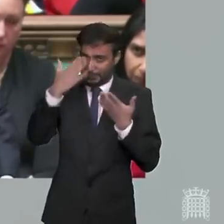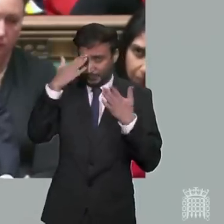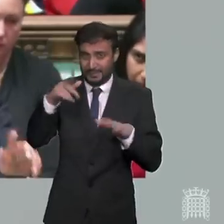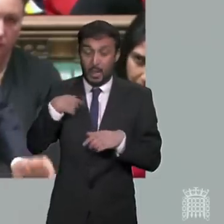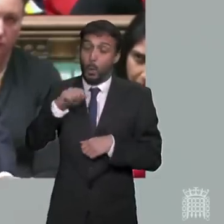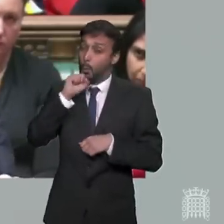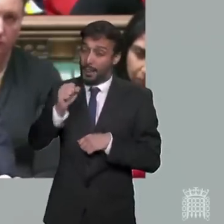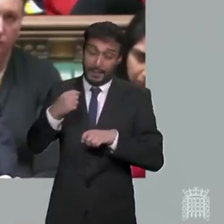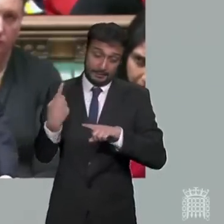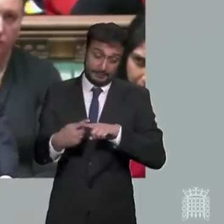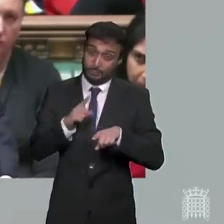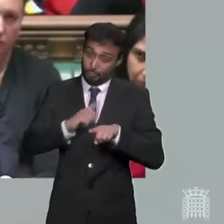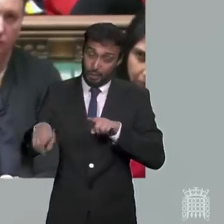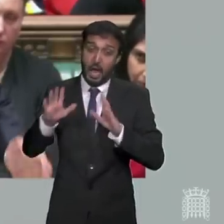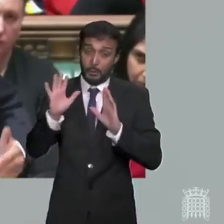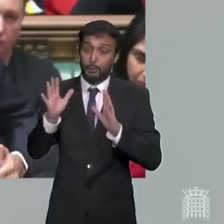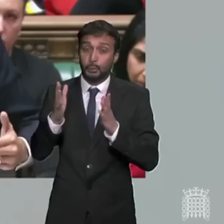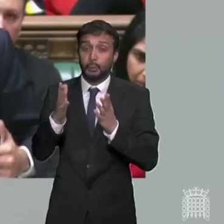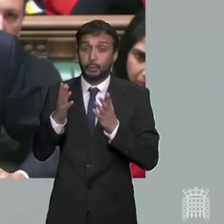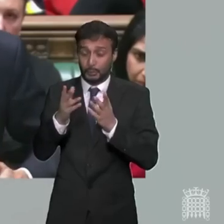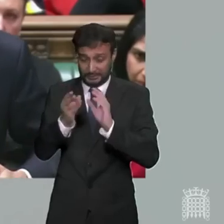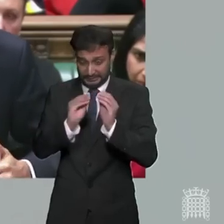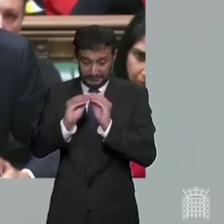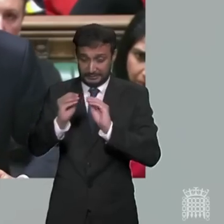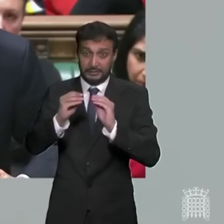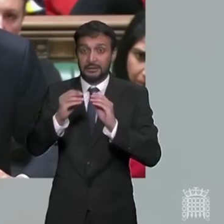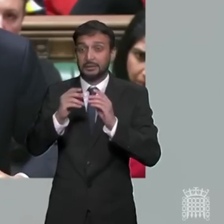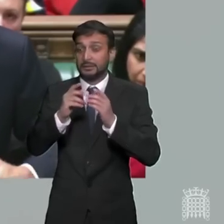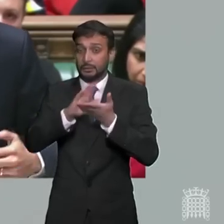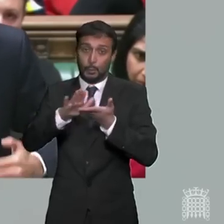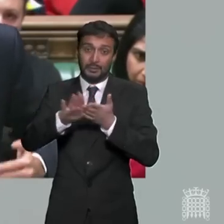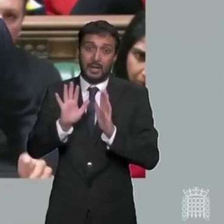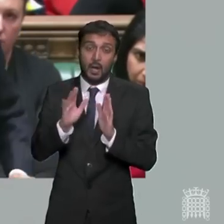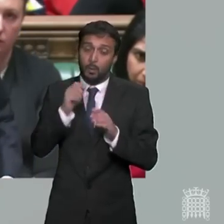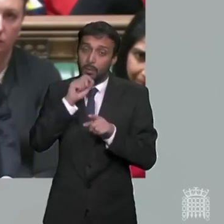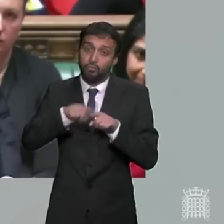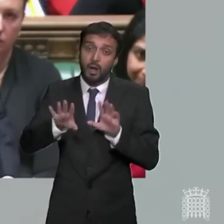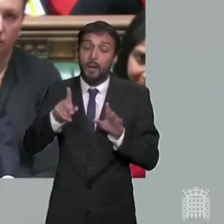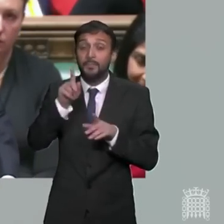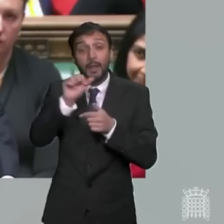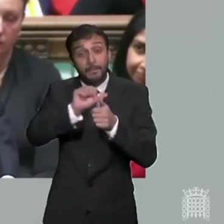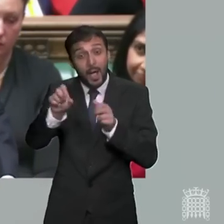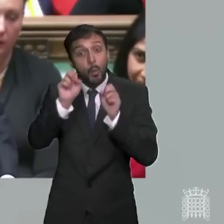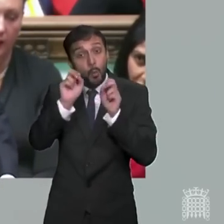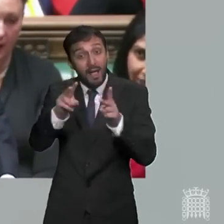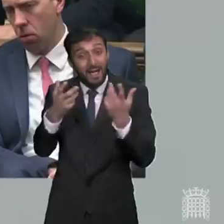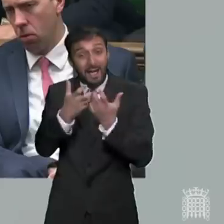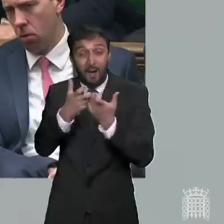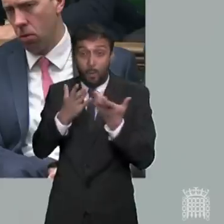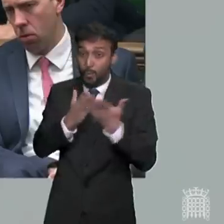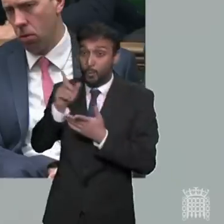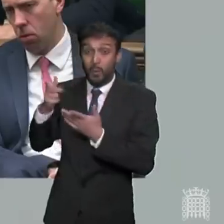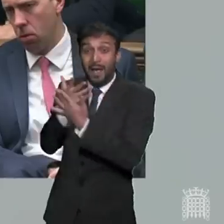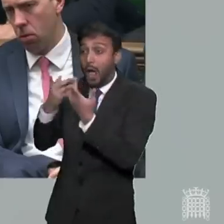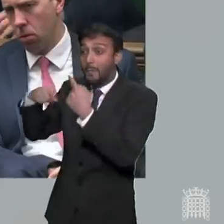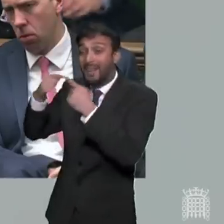the pressure, but as he knows, as I know, the best way to solve this problem sustainably is to reduce the number of illegal migrants coming to the United